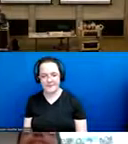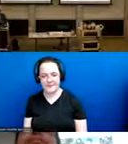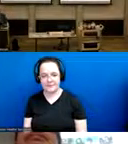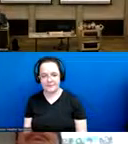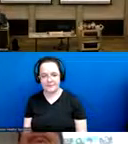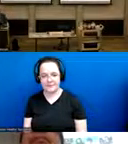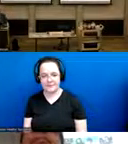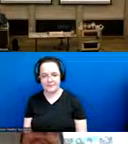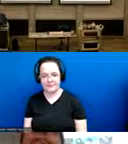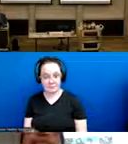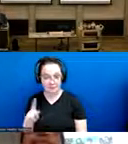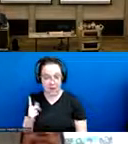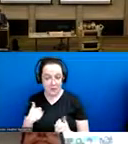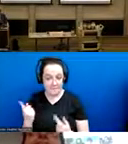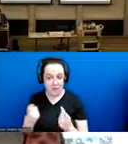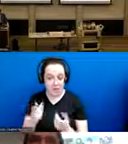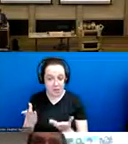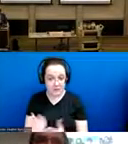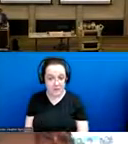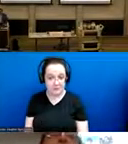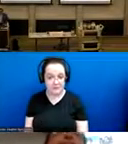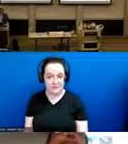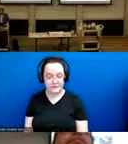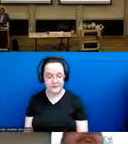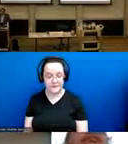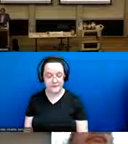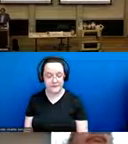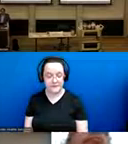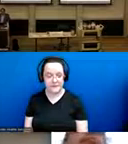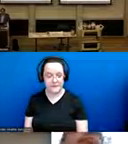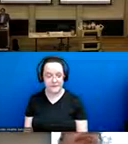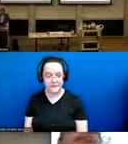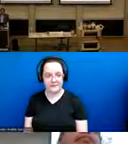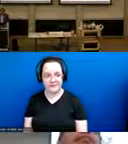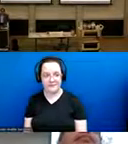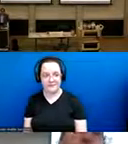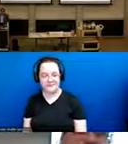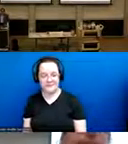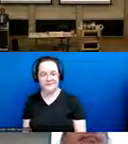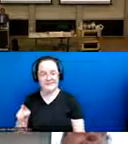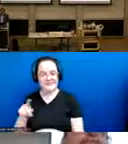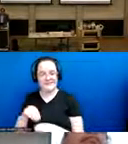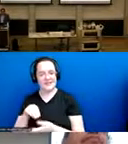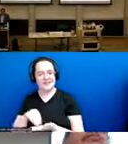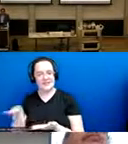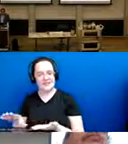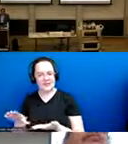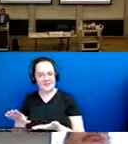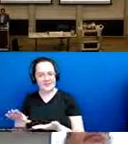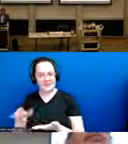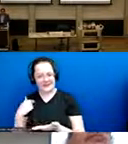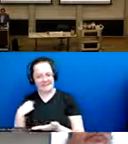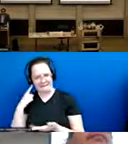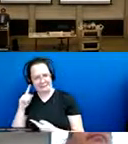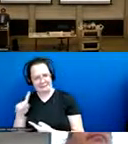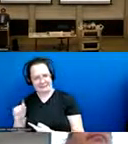Anyone has any questions to ask? Okay. So, well, I guess thanks for the talk, first of all. I think that was the best talk I've seen that